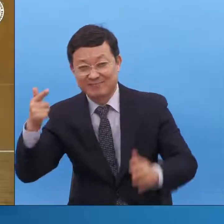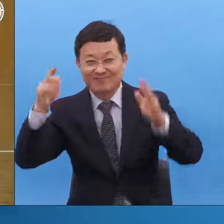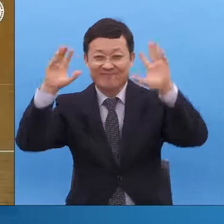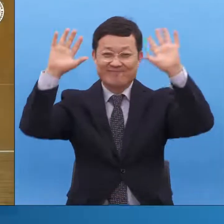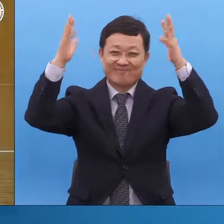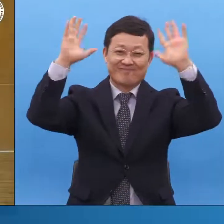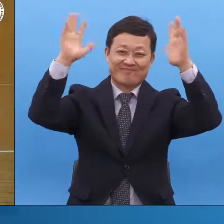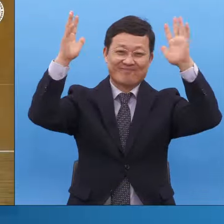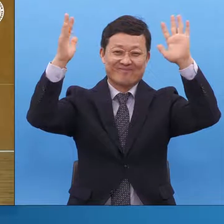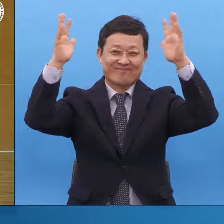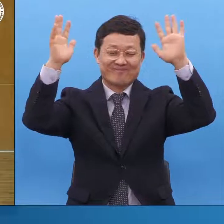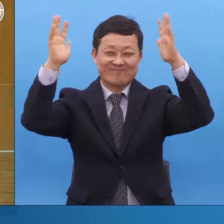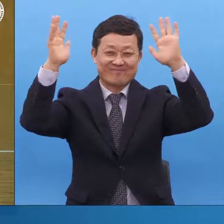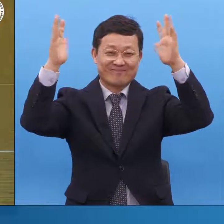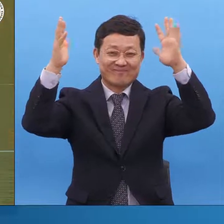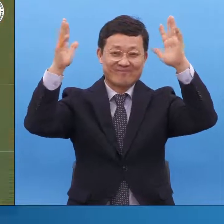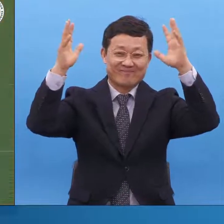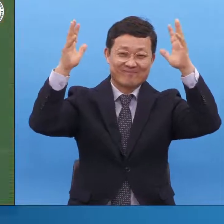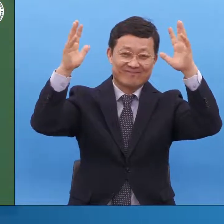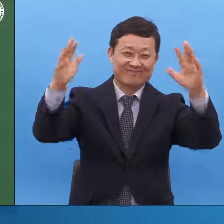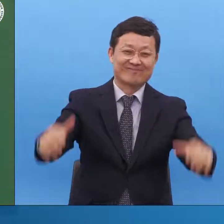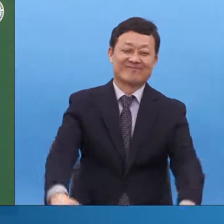applause.